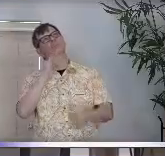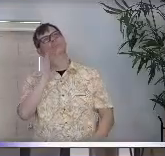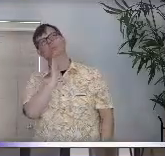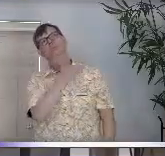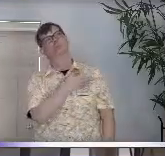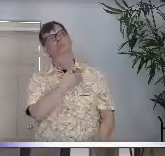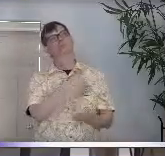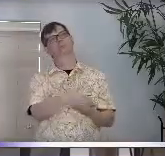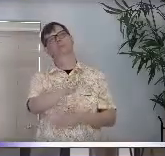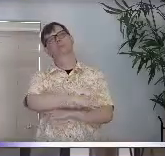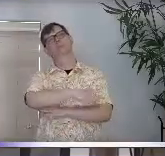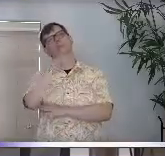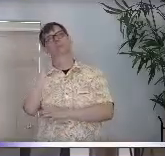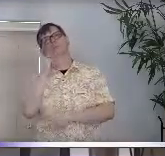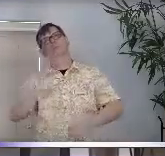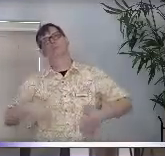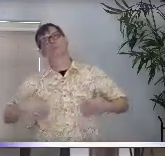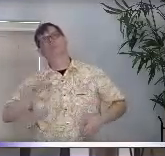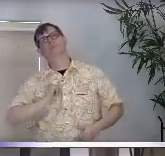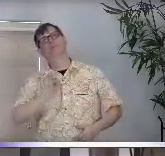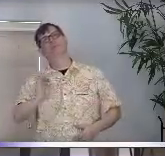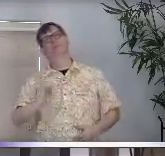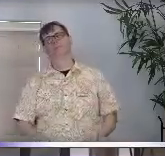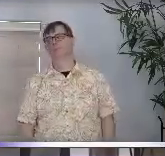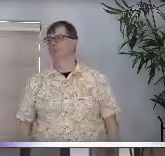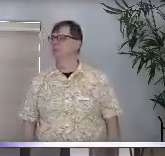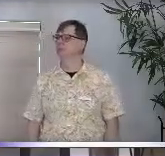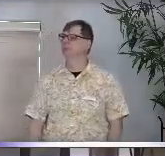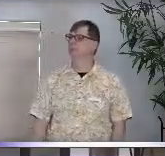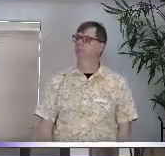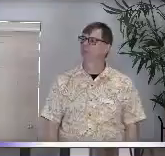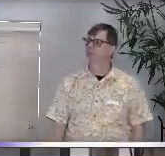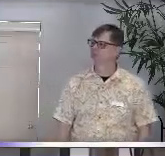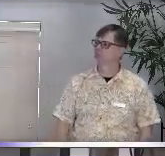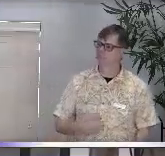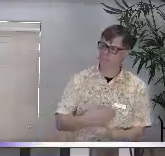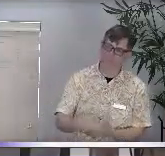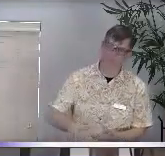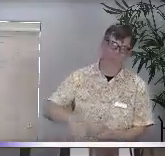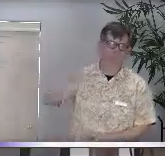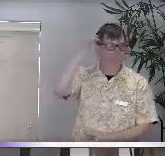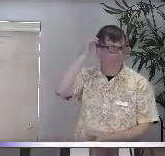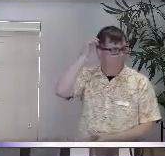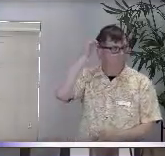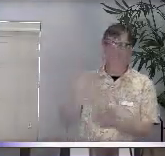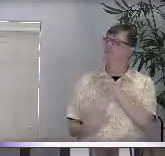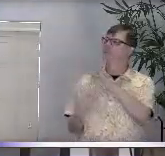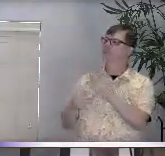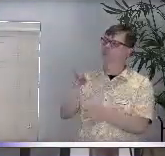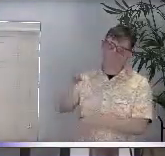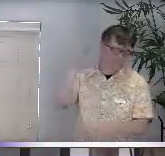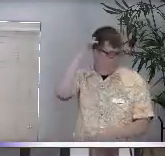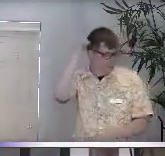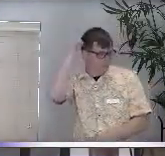we all have these moments, don't we? This is the crux of our humanity. So when my hair's on fire and your hair's on fire and we're